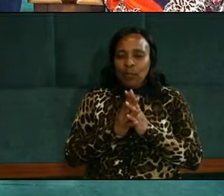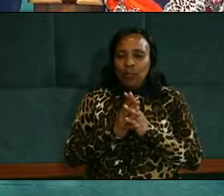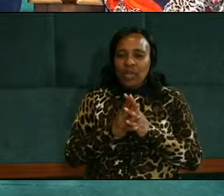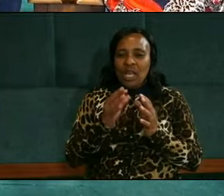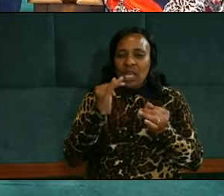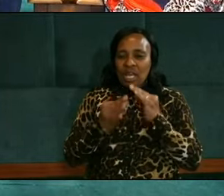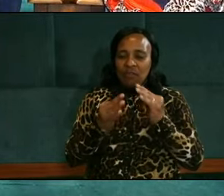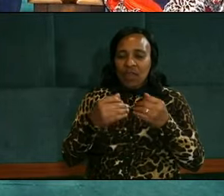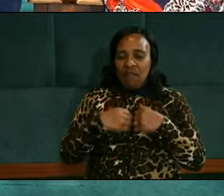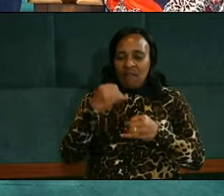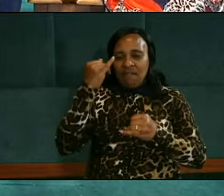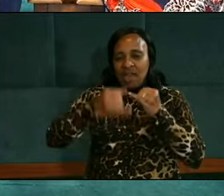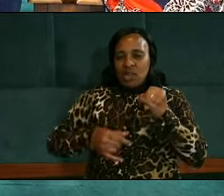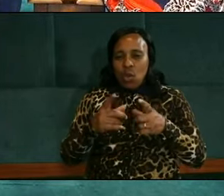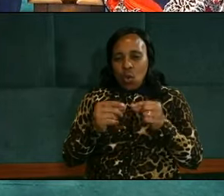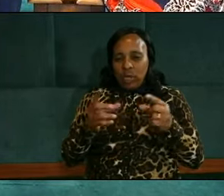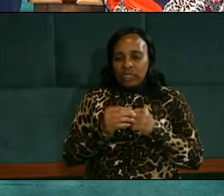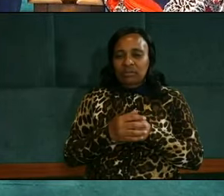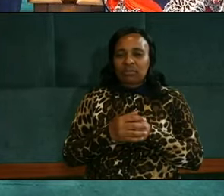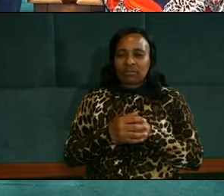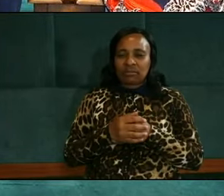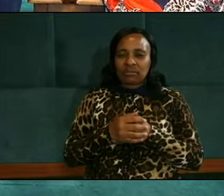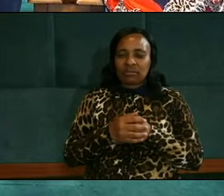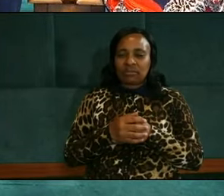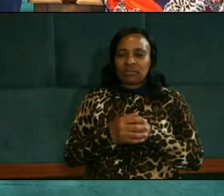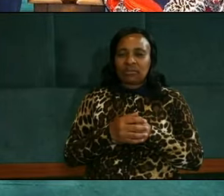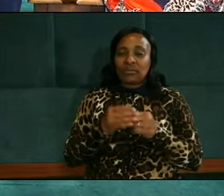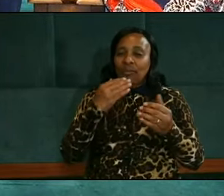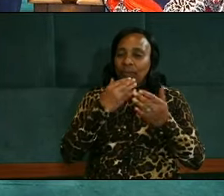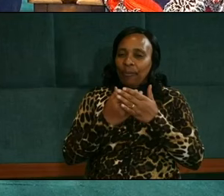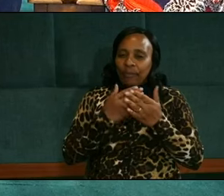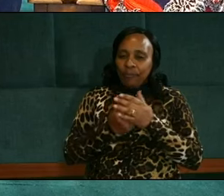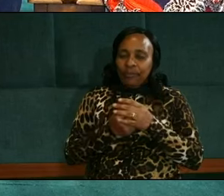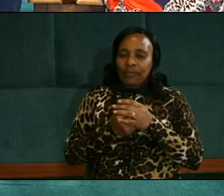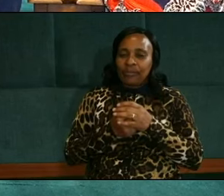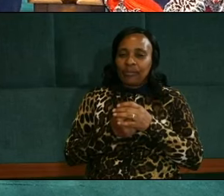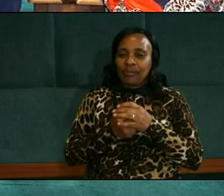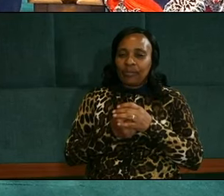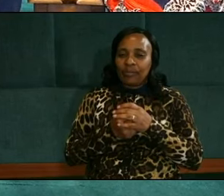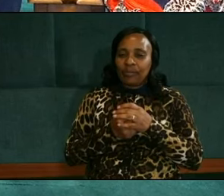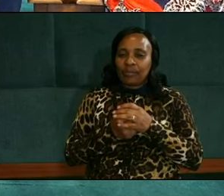If you have a final word, that is. You don't have to have one. Thank you.